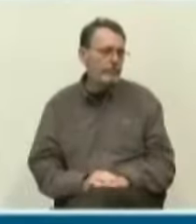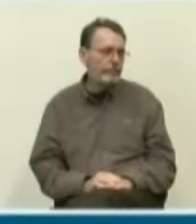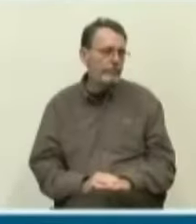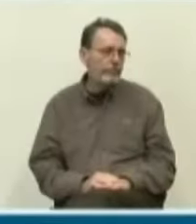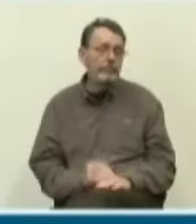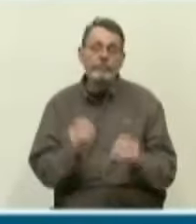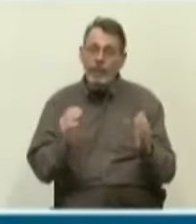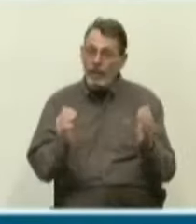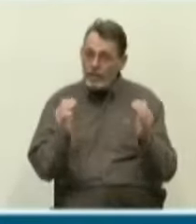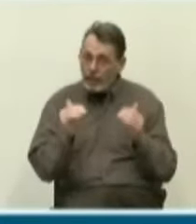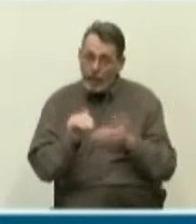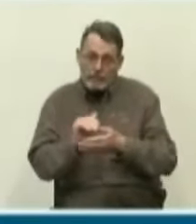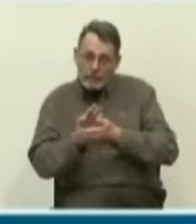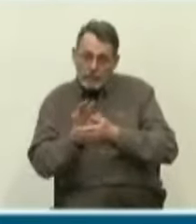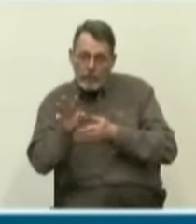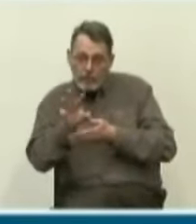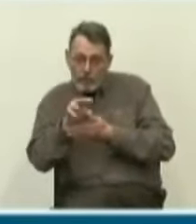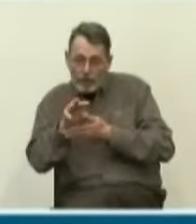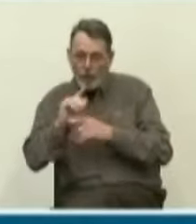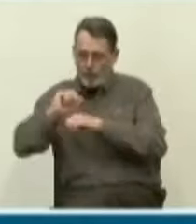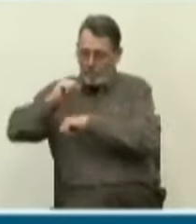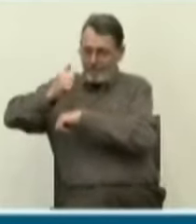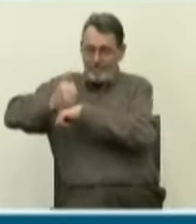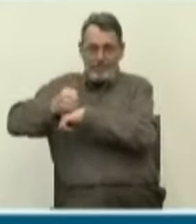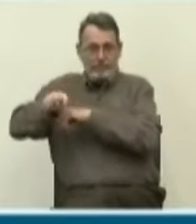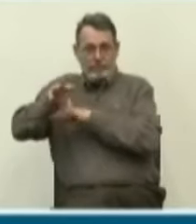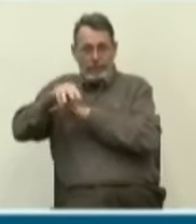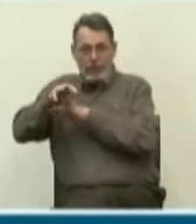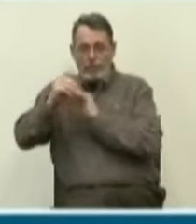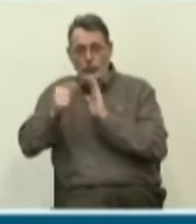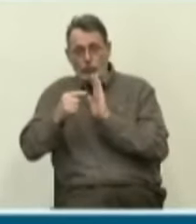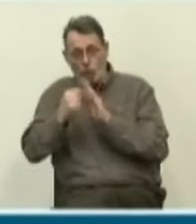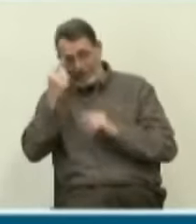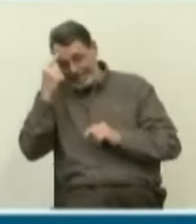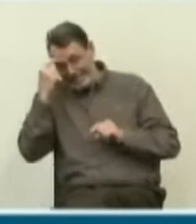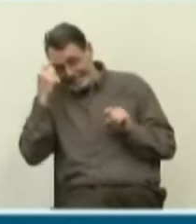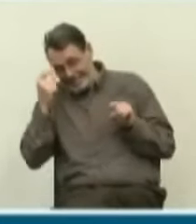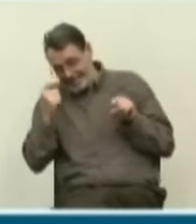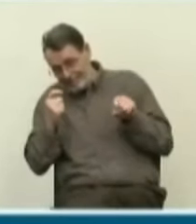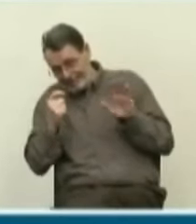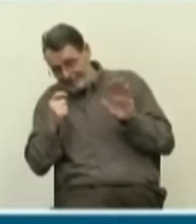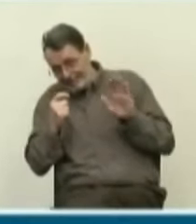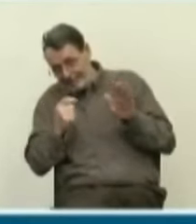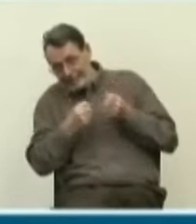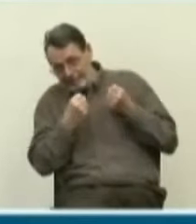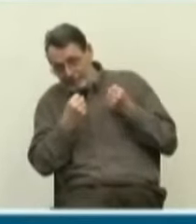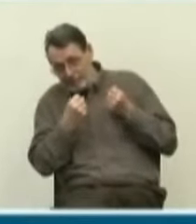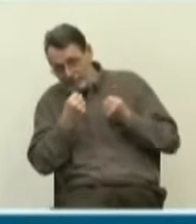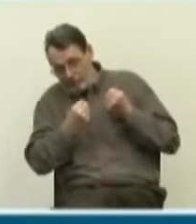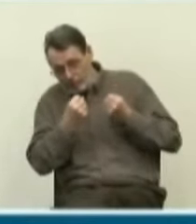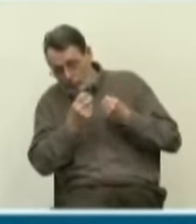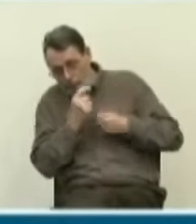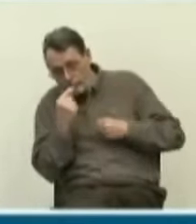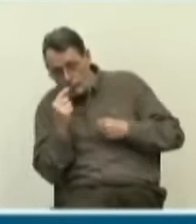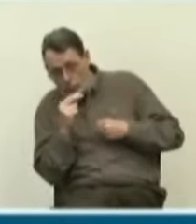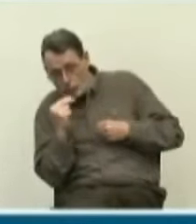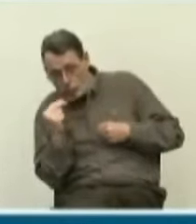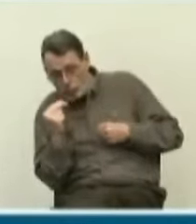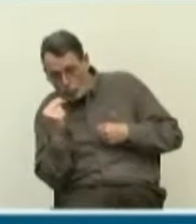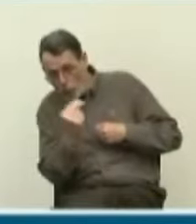Our next video is from a fixed surveillance camera showing the suspect vehicle fleeing onto northbound 3rd Street.